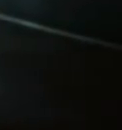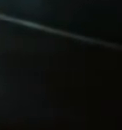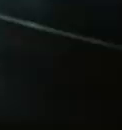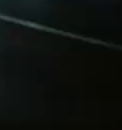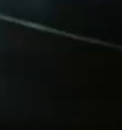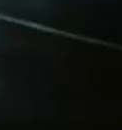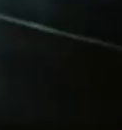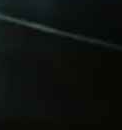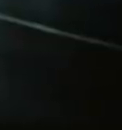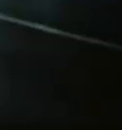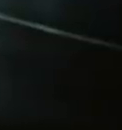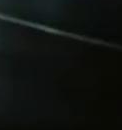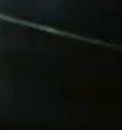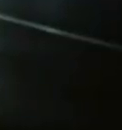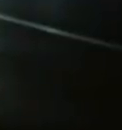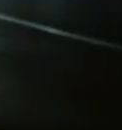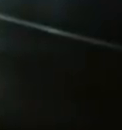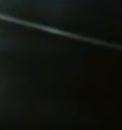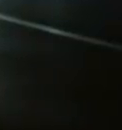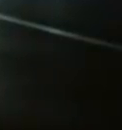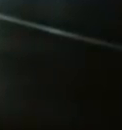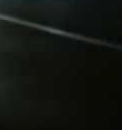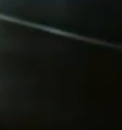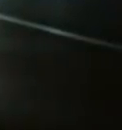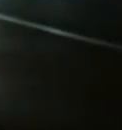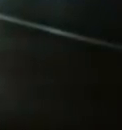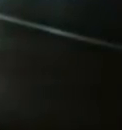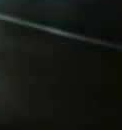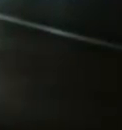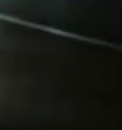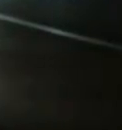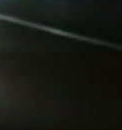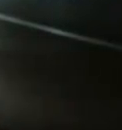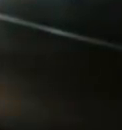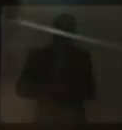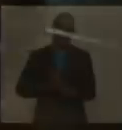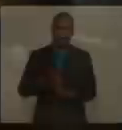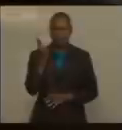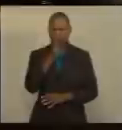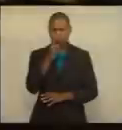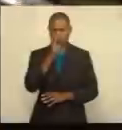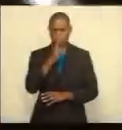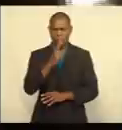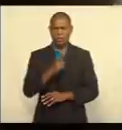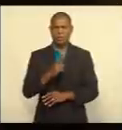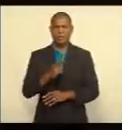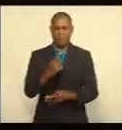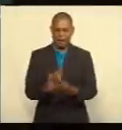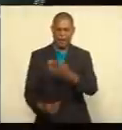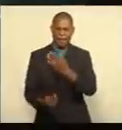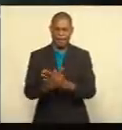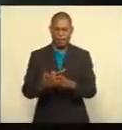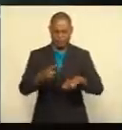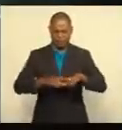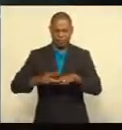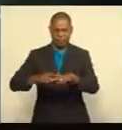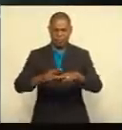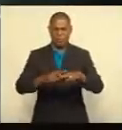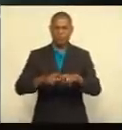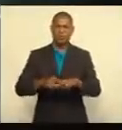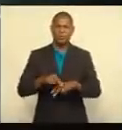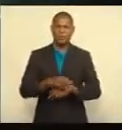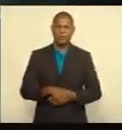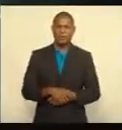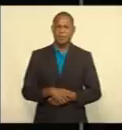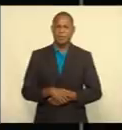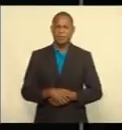circumstances. The recent cases have also been classified as the highest risk cases Fiji has faced since the pandemic began.